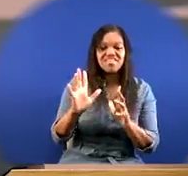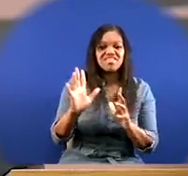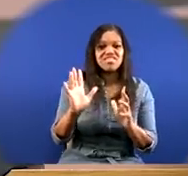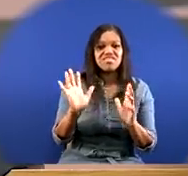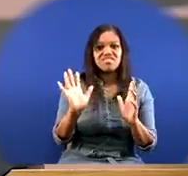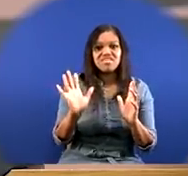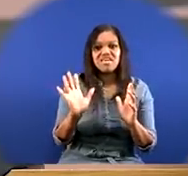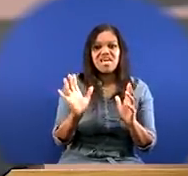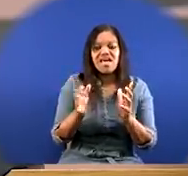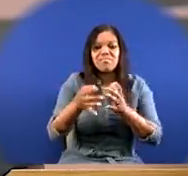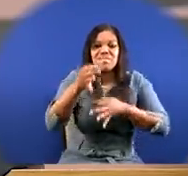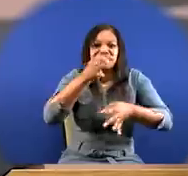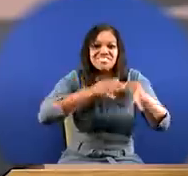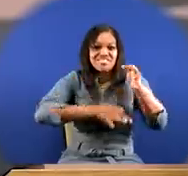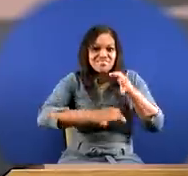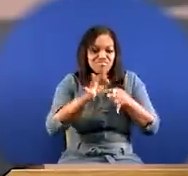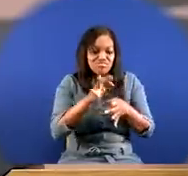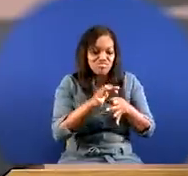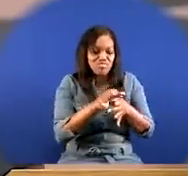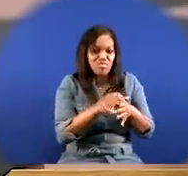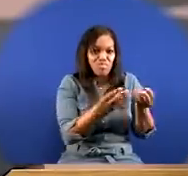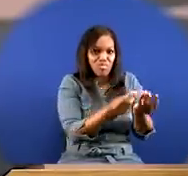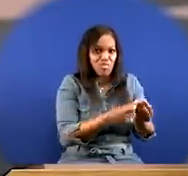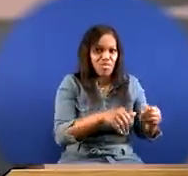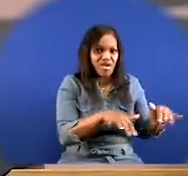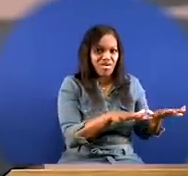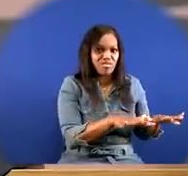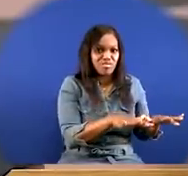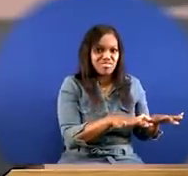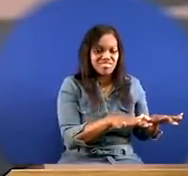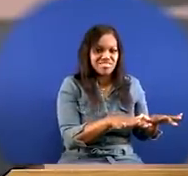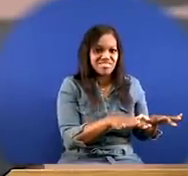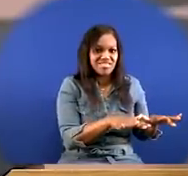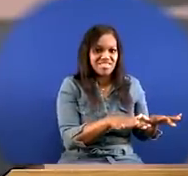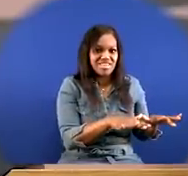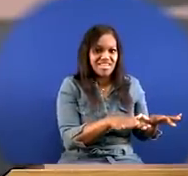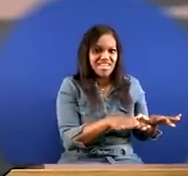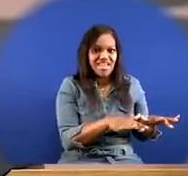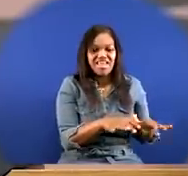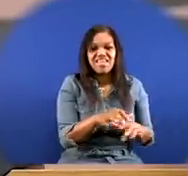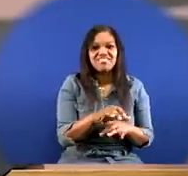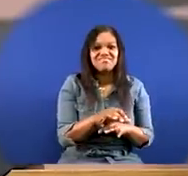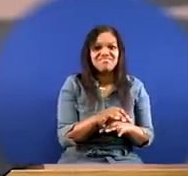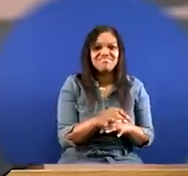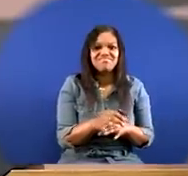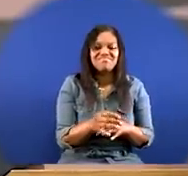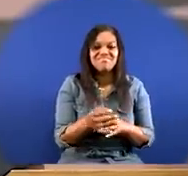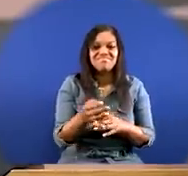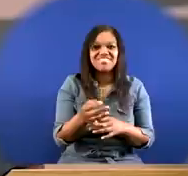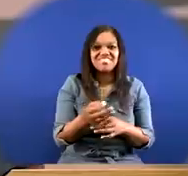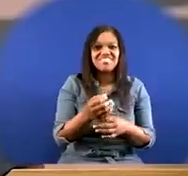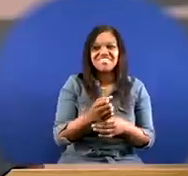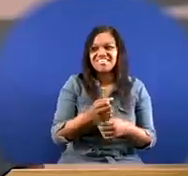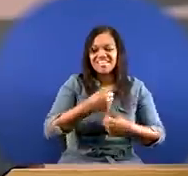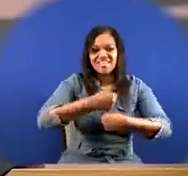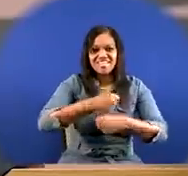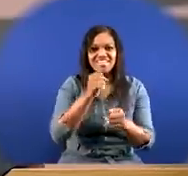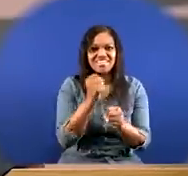a substitute on the ground in surrogacy for the care of his